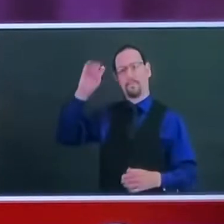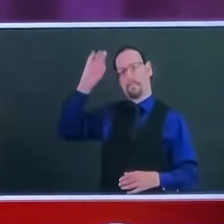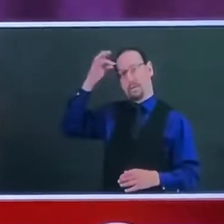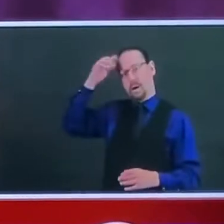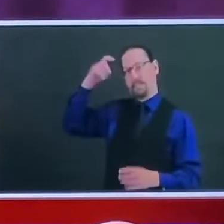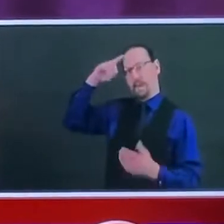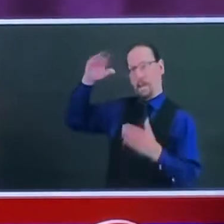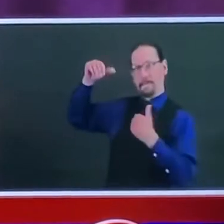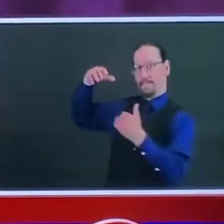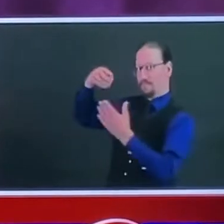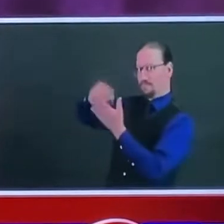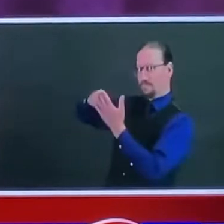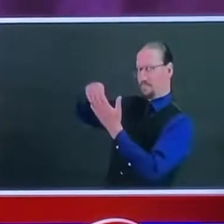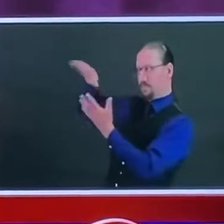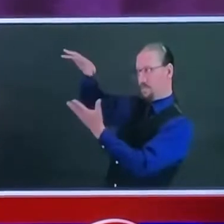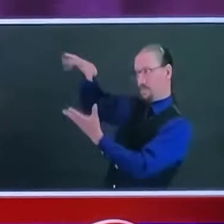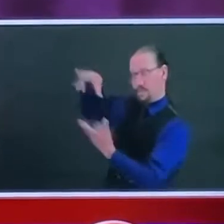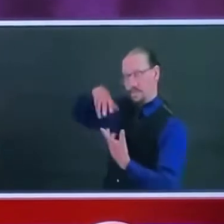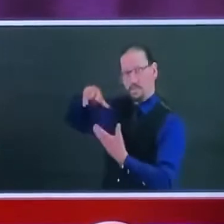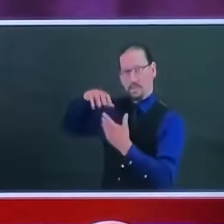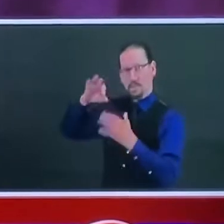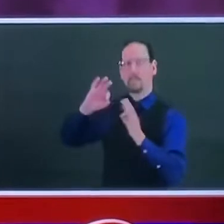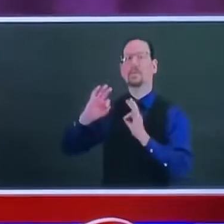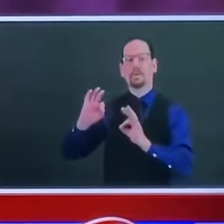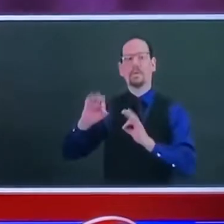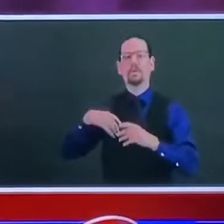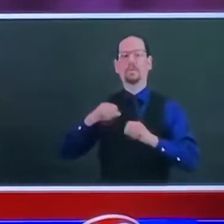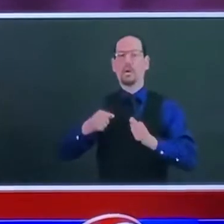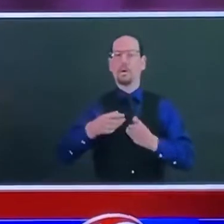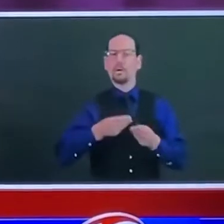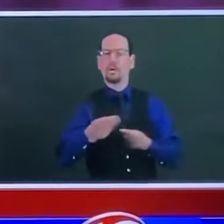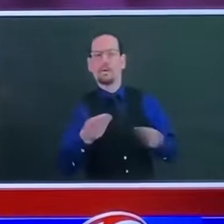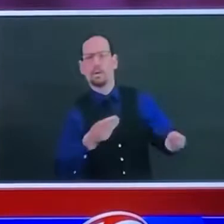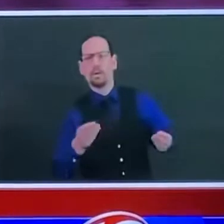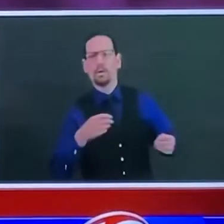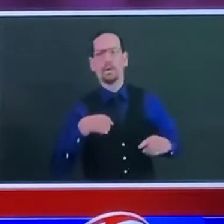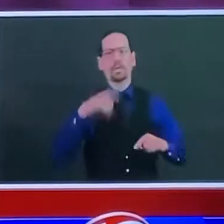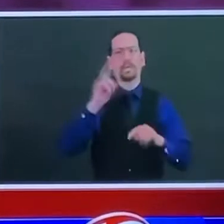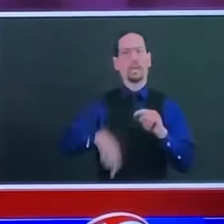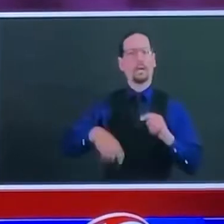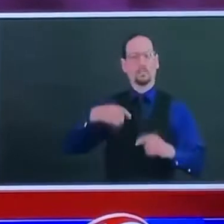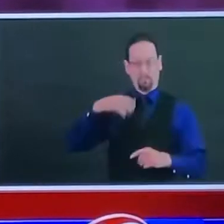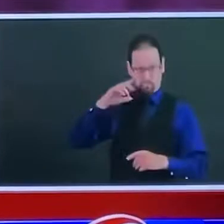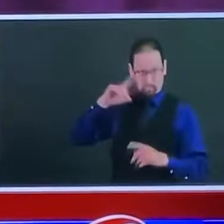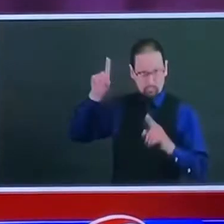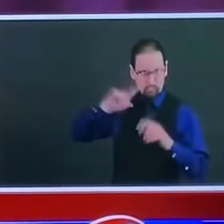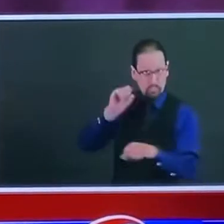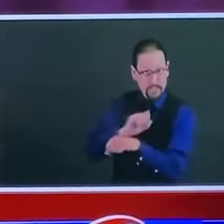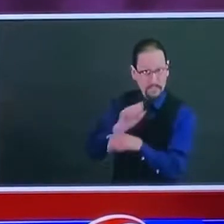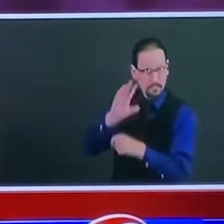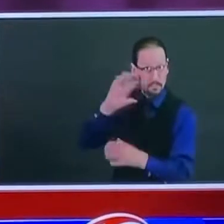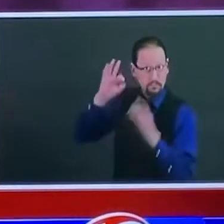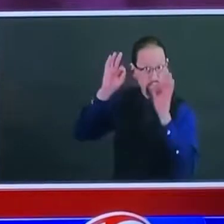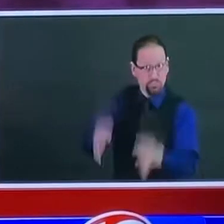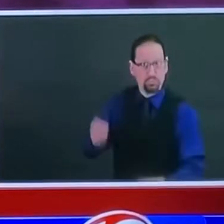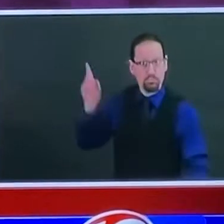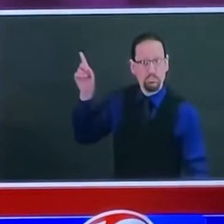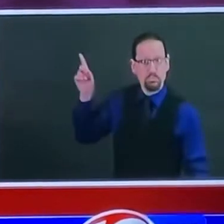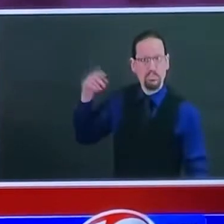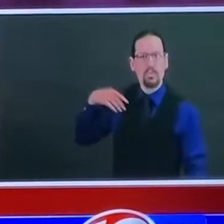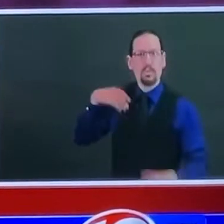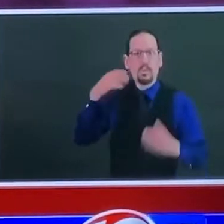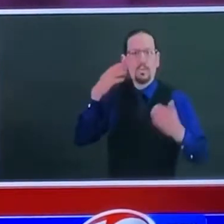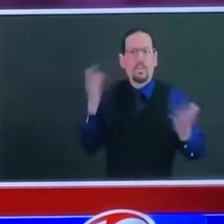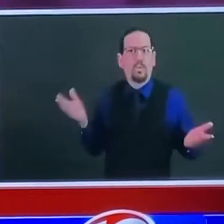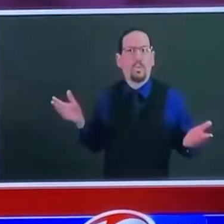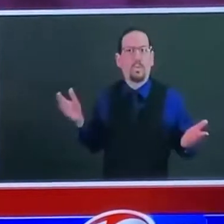thing and send states another stimulus. I cannot guarantee that. One of the options they're considering